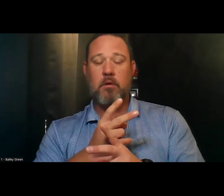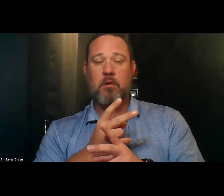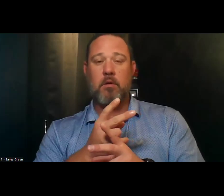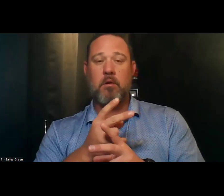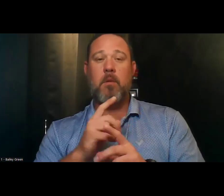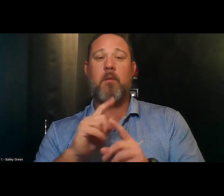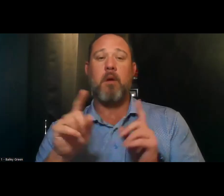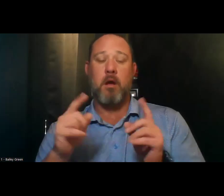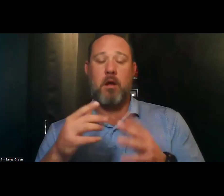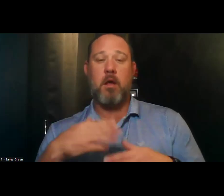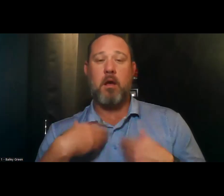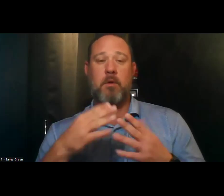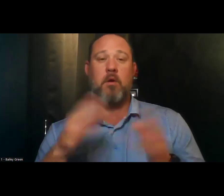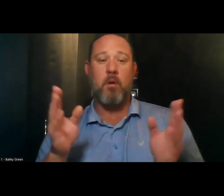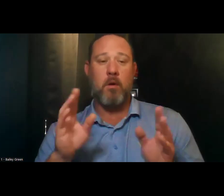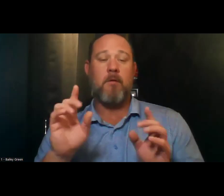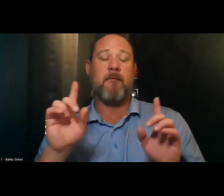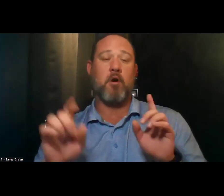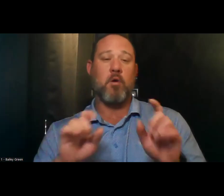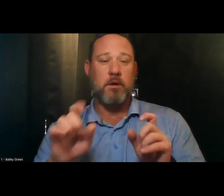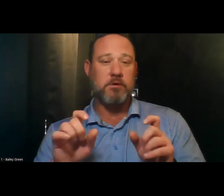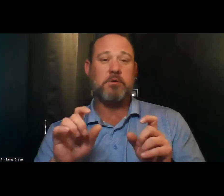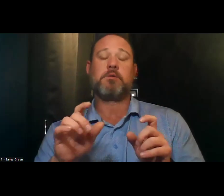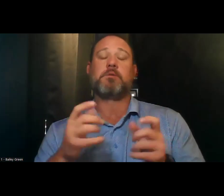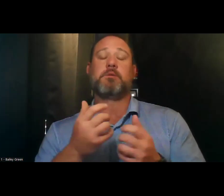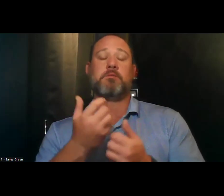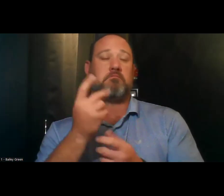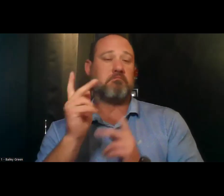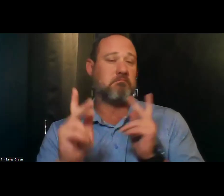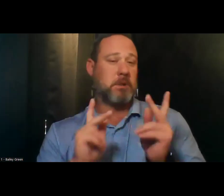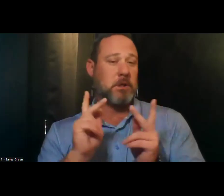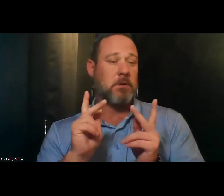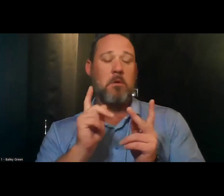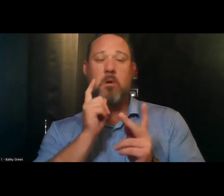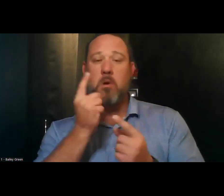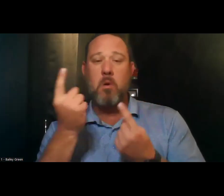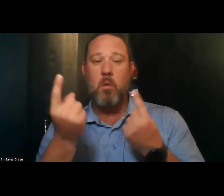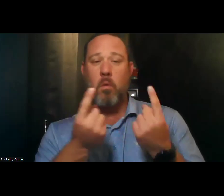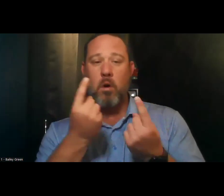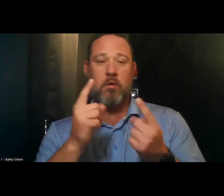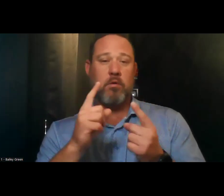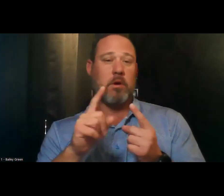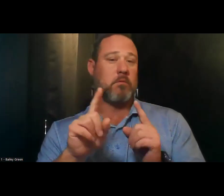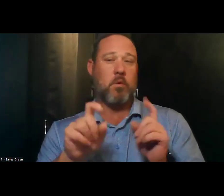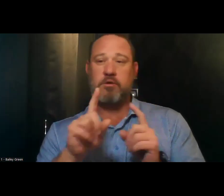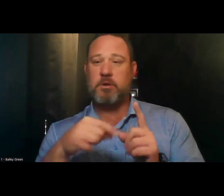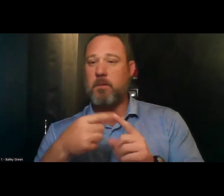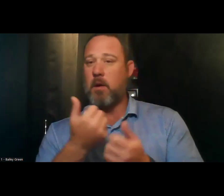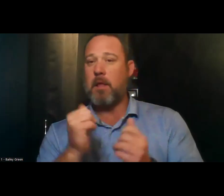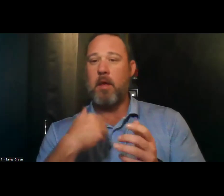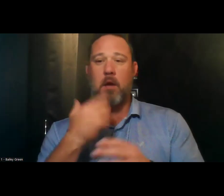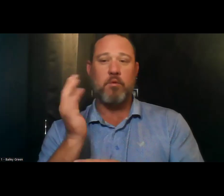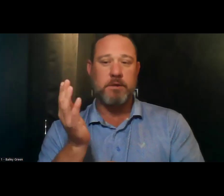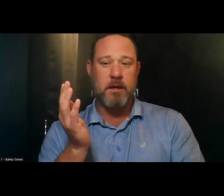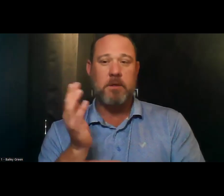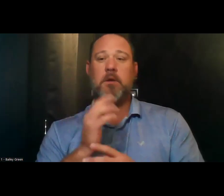I'm happy to open up for questions in case there are some people that are wondering about questions about anything I presented, but also really want